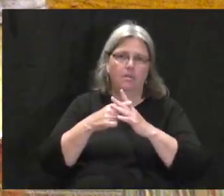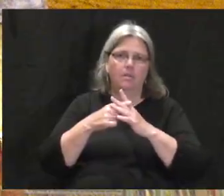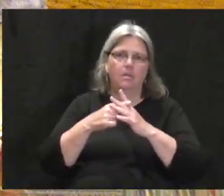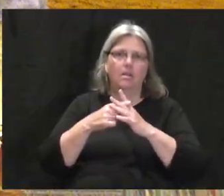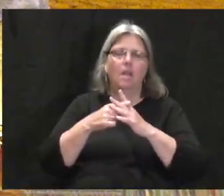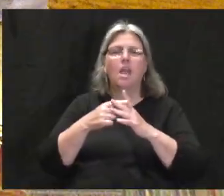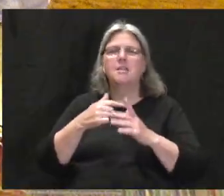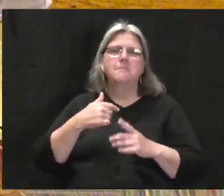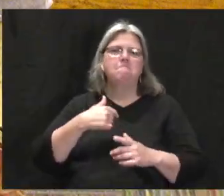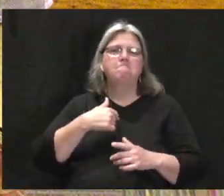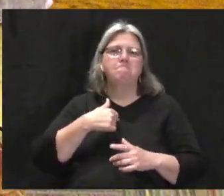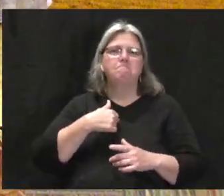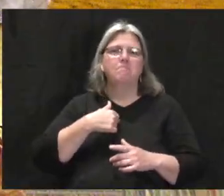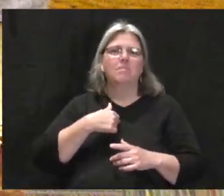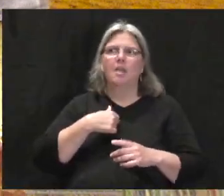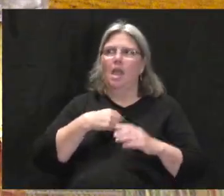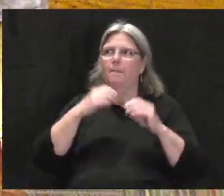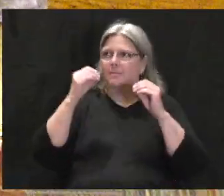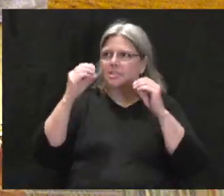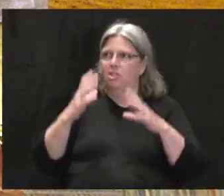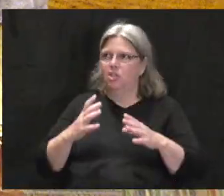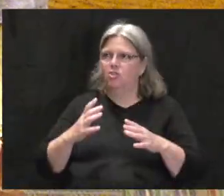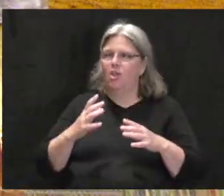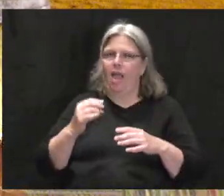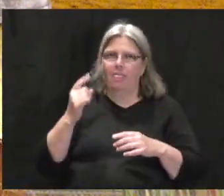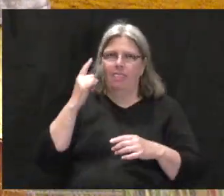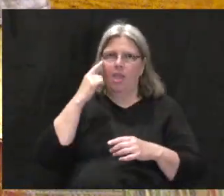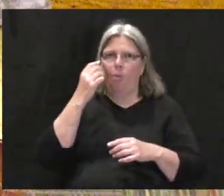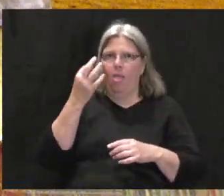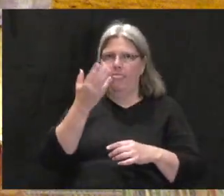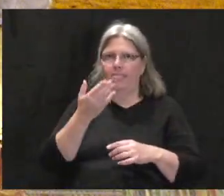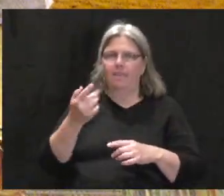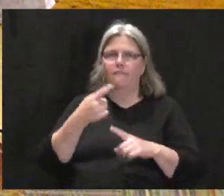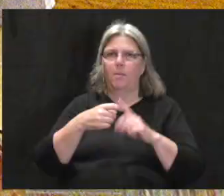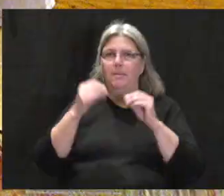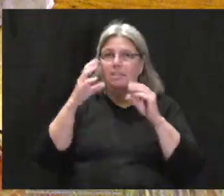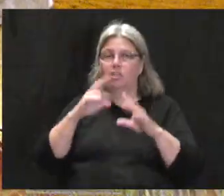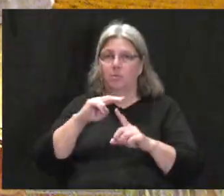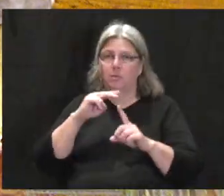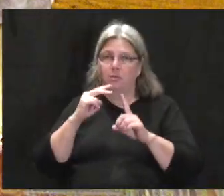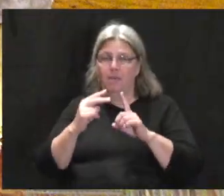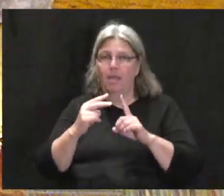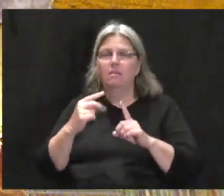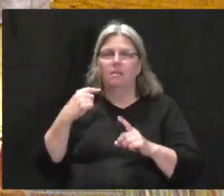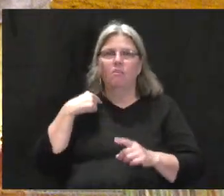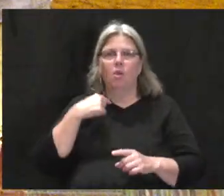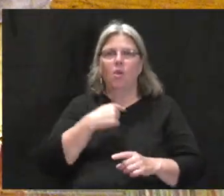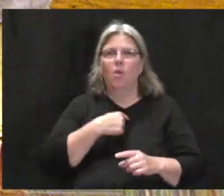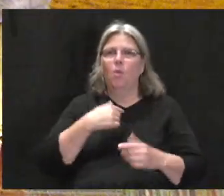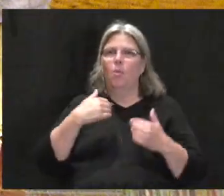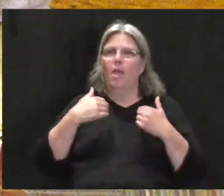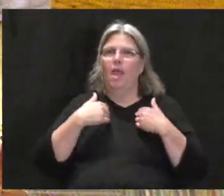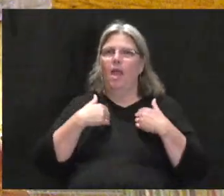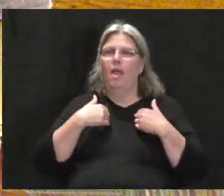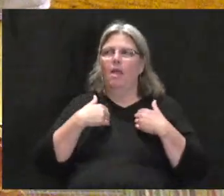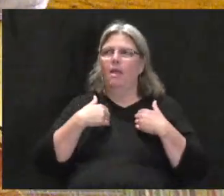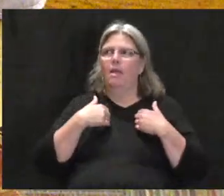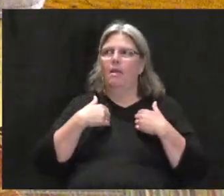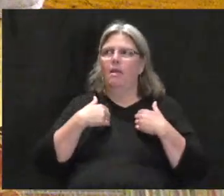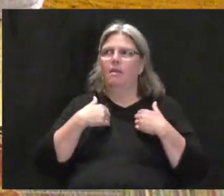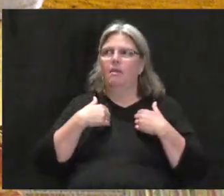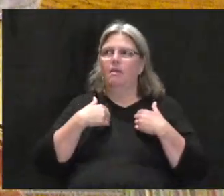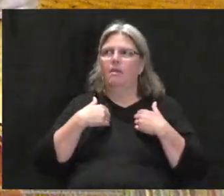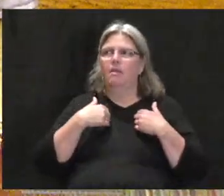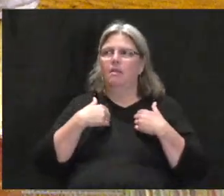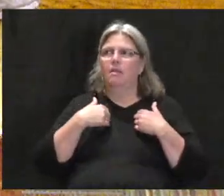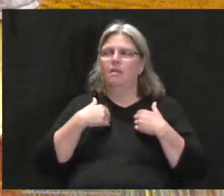get buy-in. And I think people maybe that work in the business world understand this better. You have to change a culture over time. You have to figure out what your time